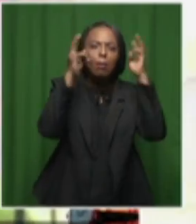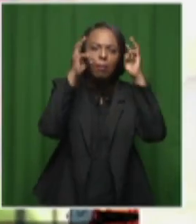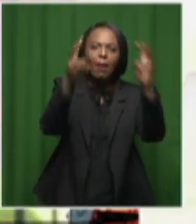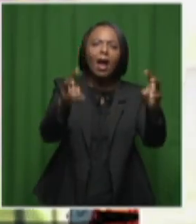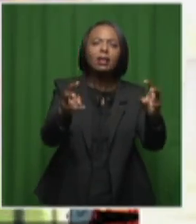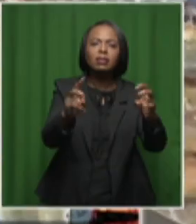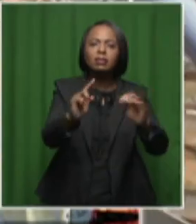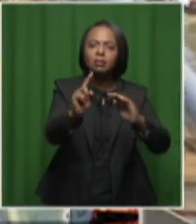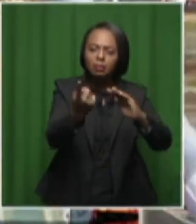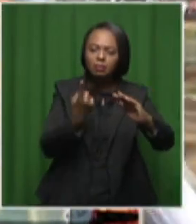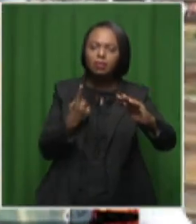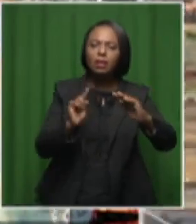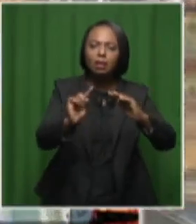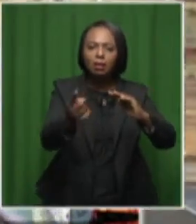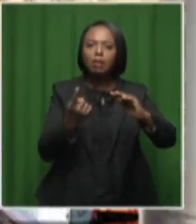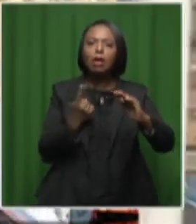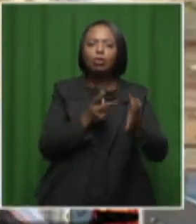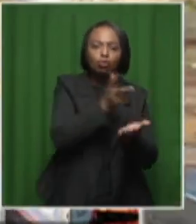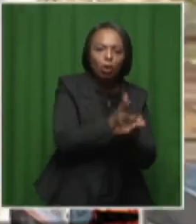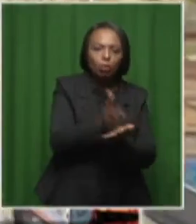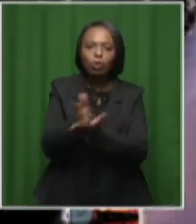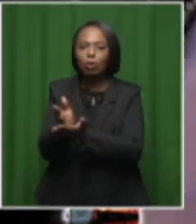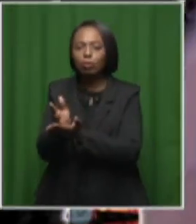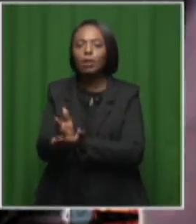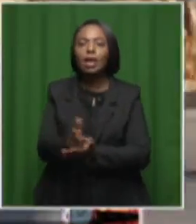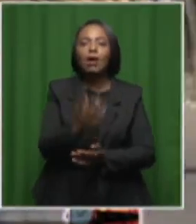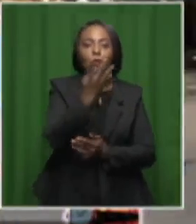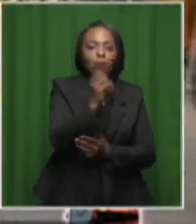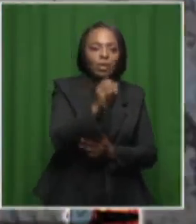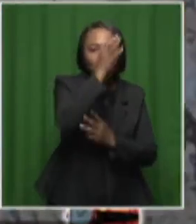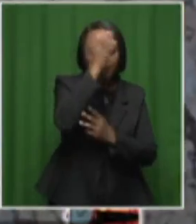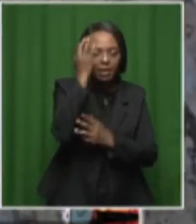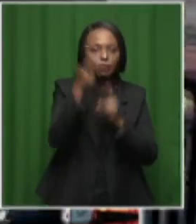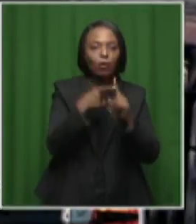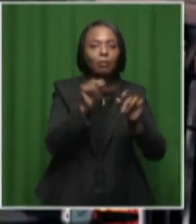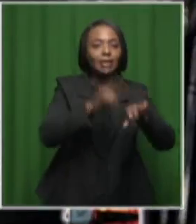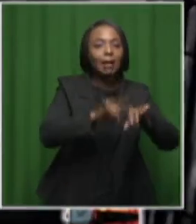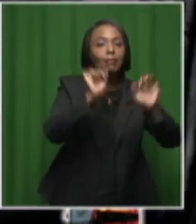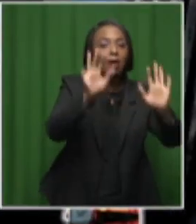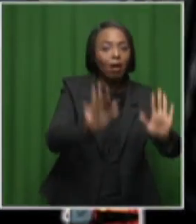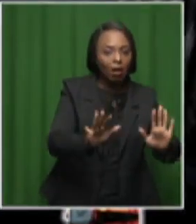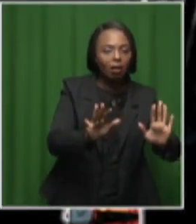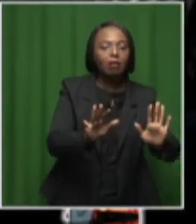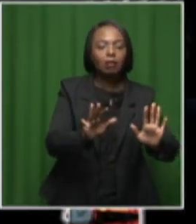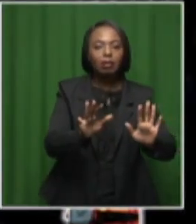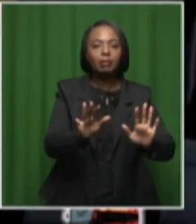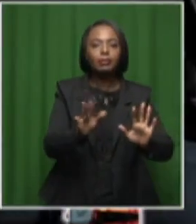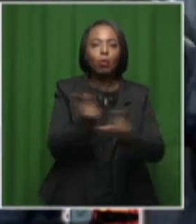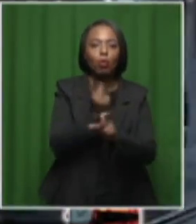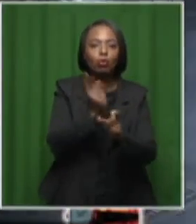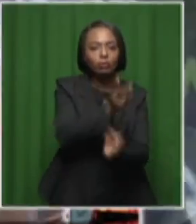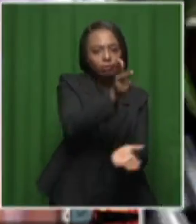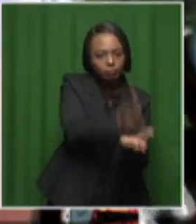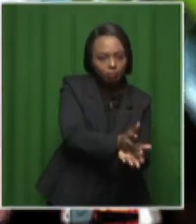come past each of the stops? Every 40 minutes from 9 o'clock. Every 40 minutes.